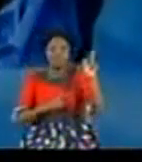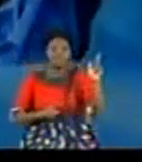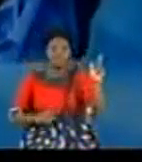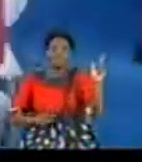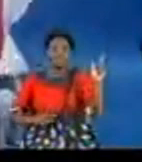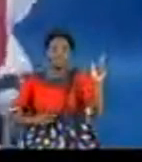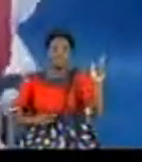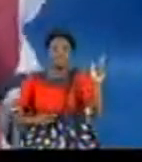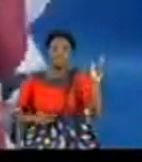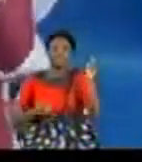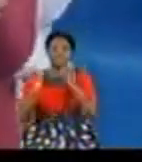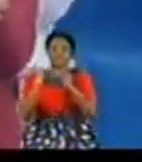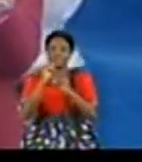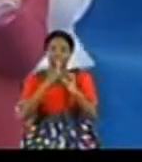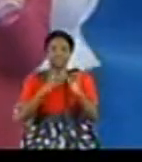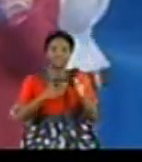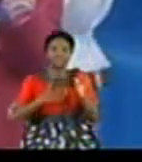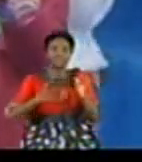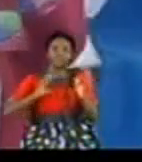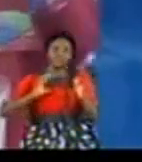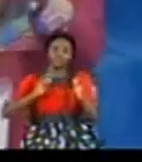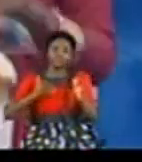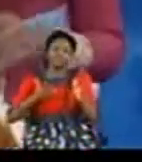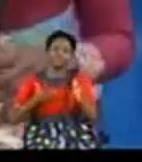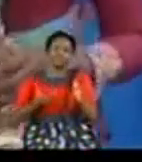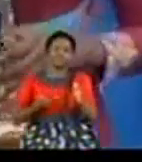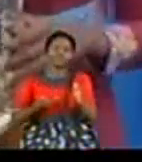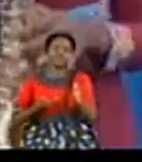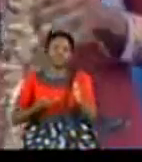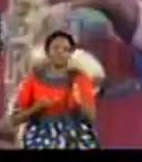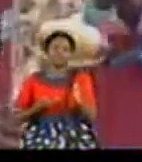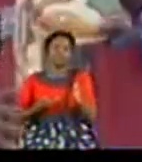the oh my soul oh my